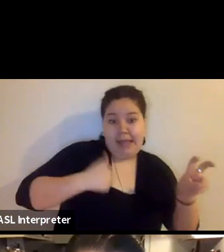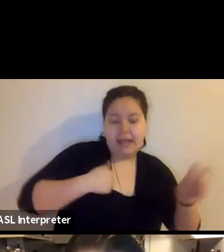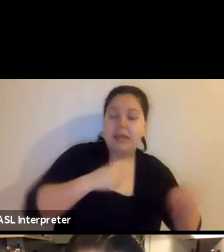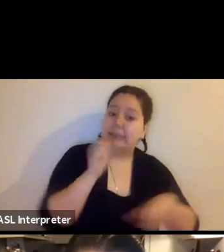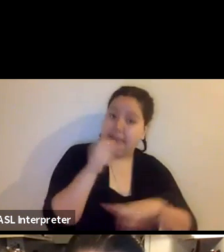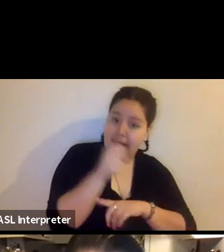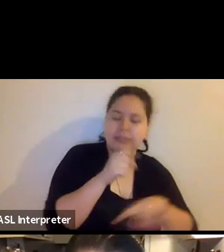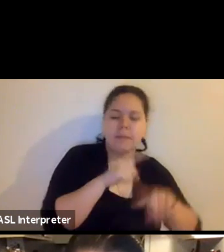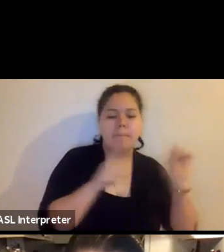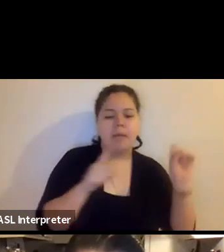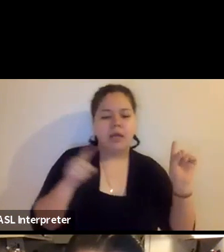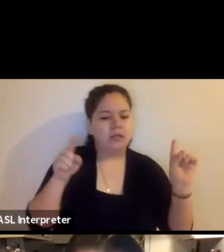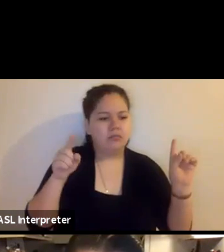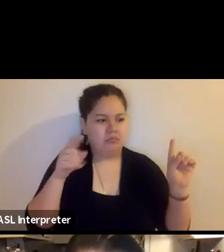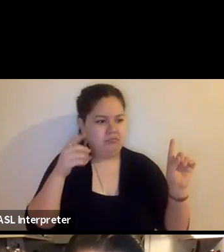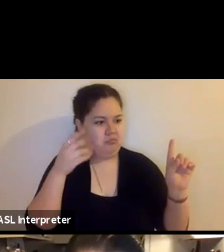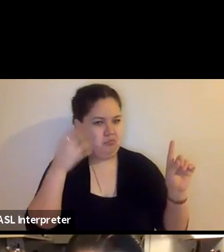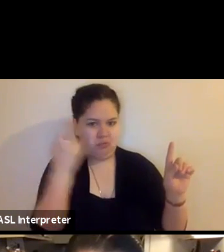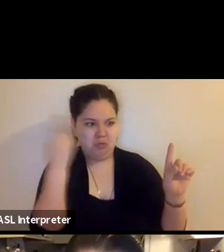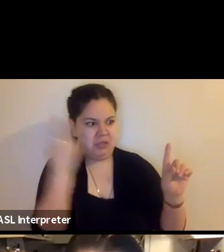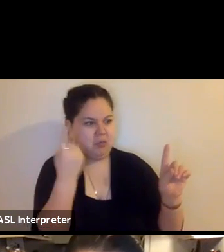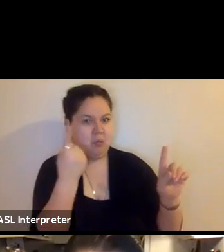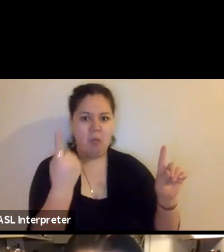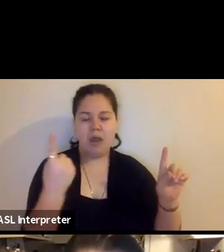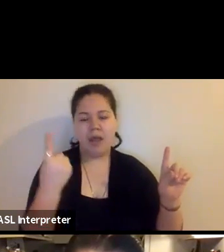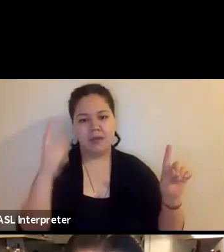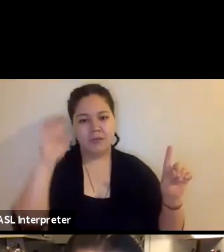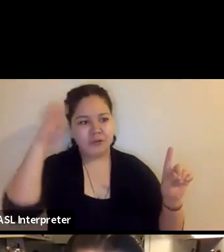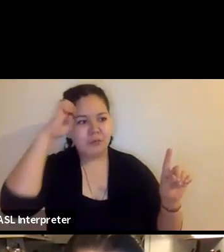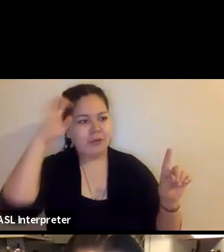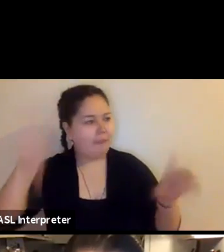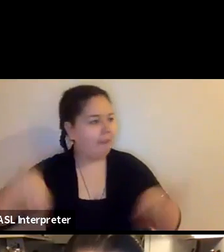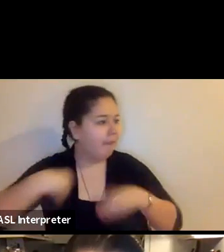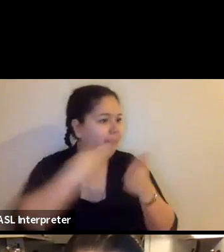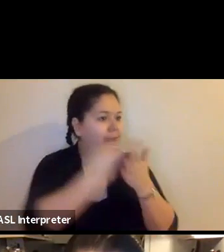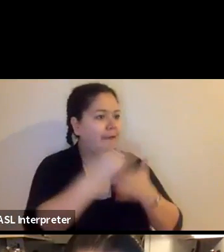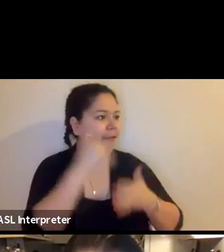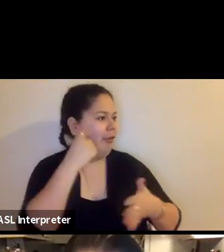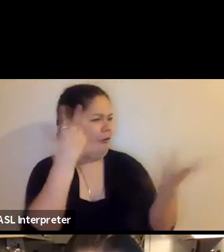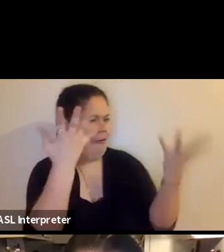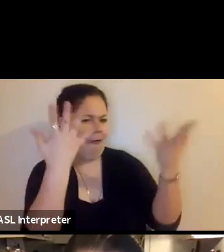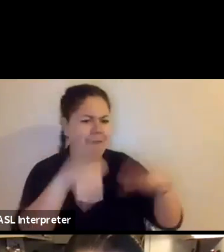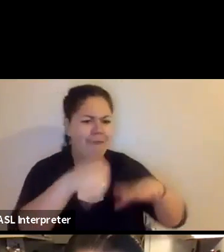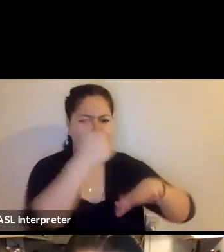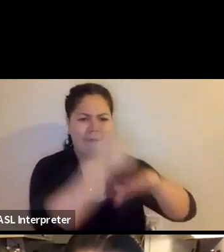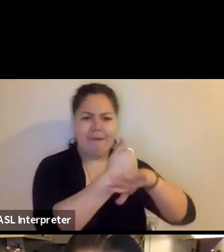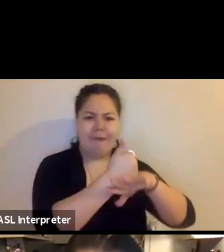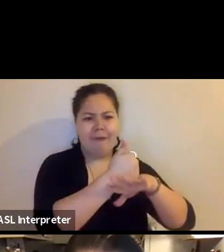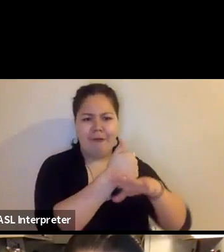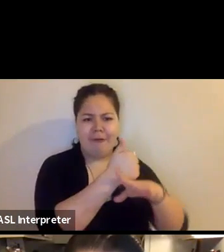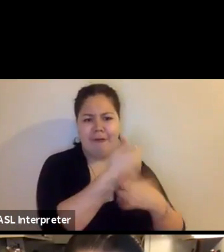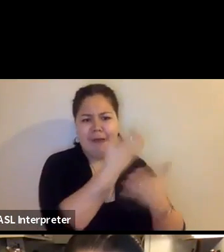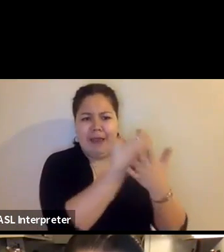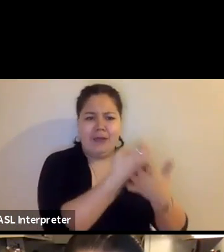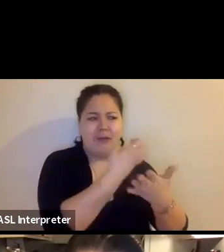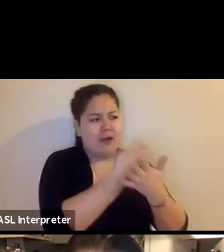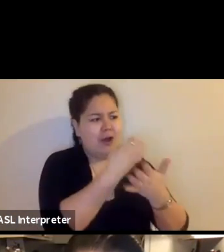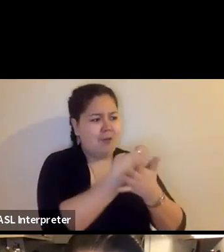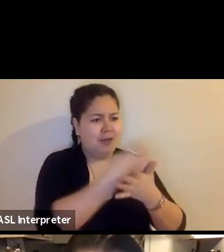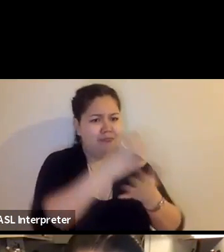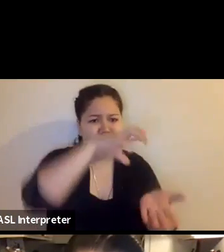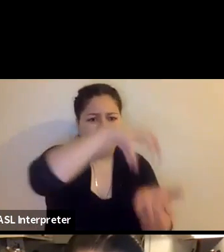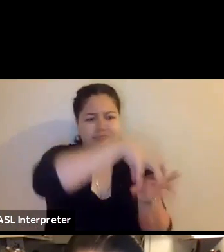because some settler, some European thought, what a great place to have an economic engine. It is what